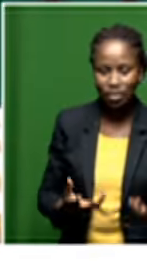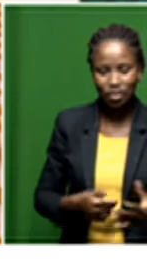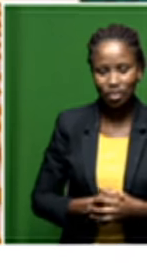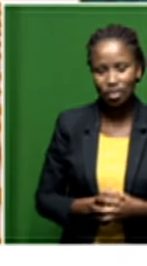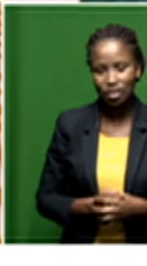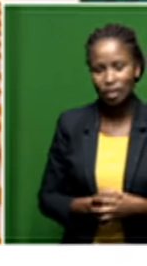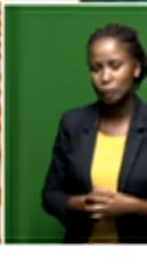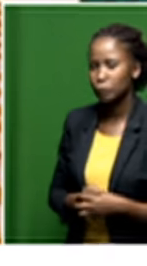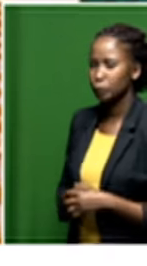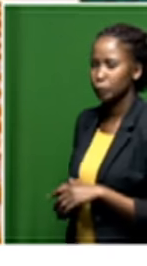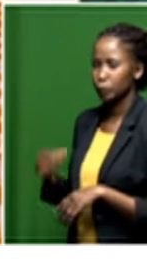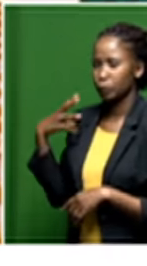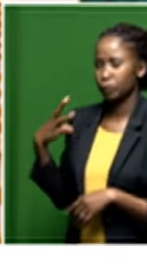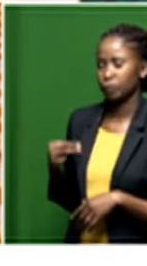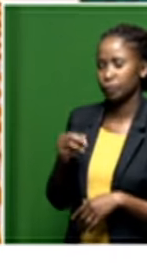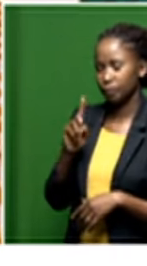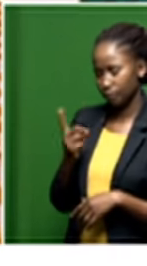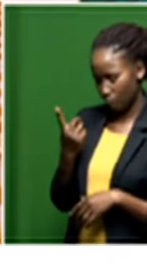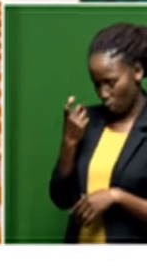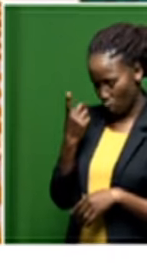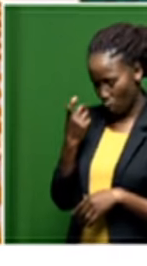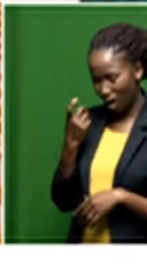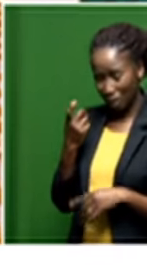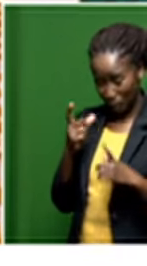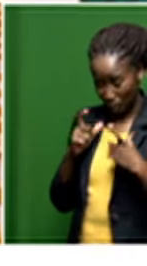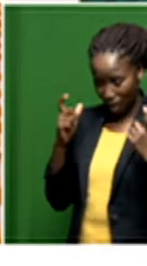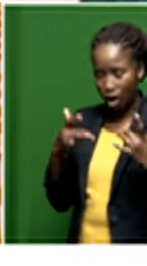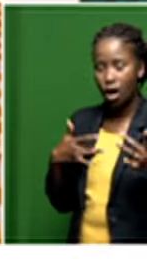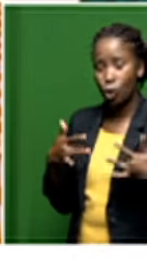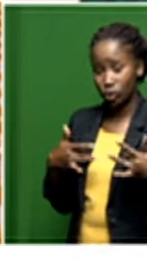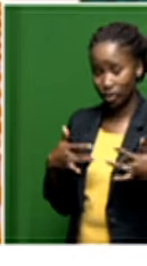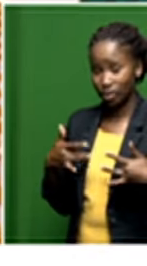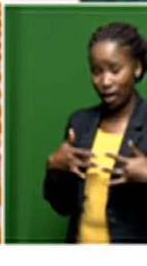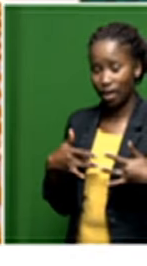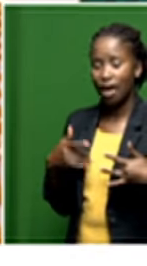Minister, one of the great concerns is, and I think that this is a